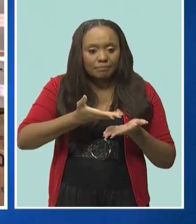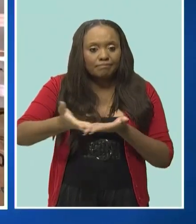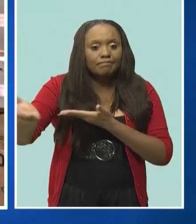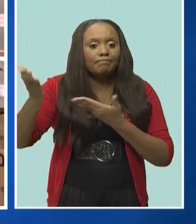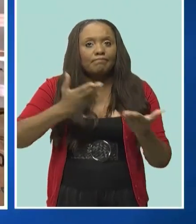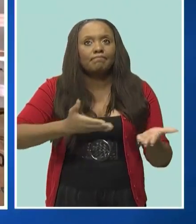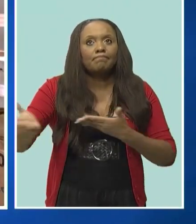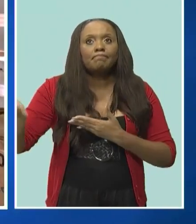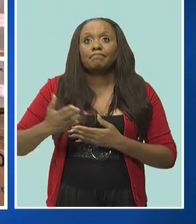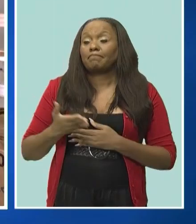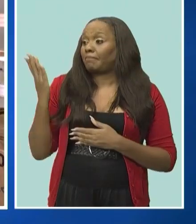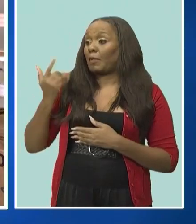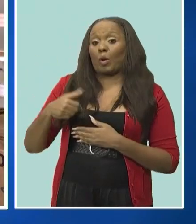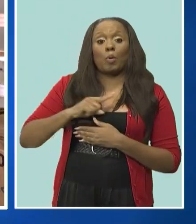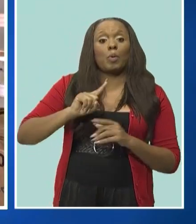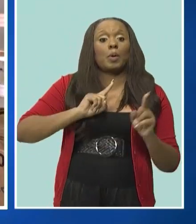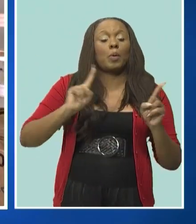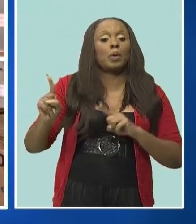Q every Thursdays.